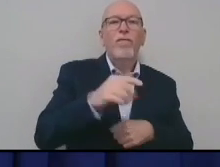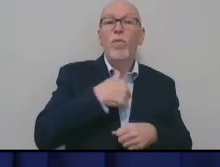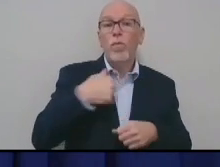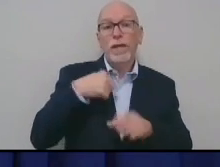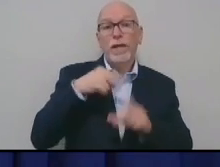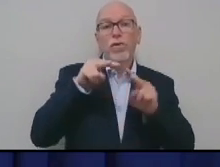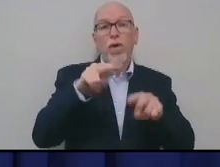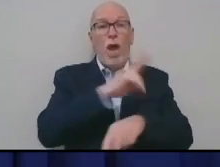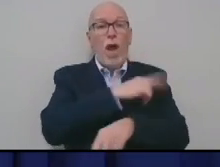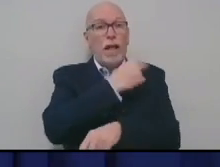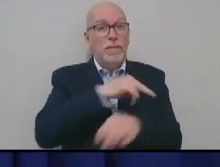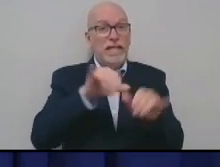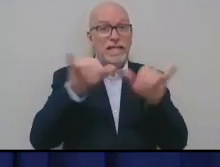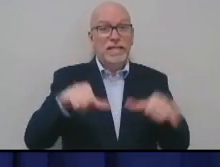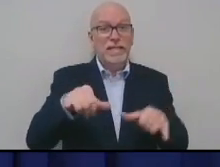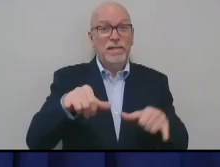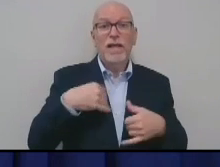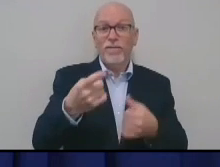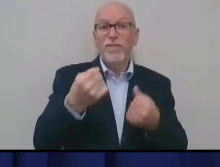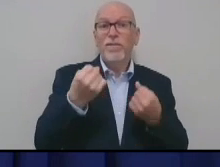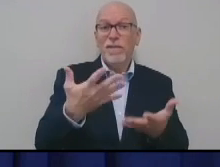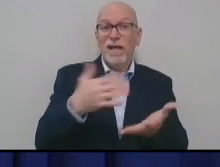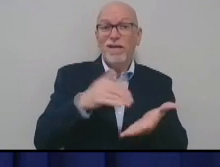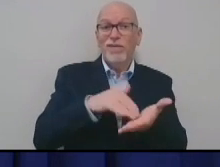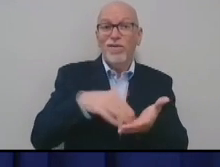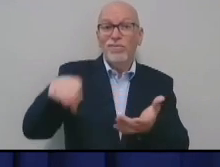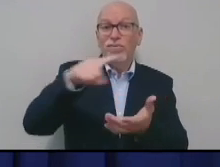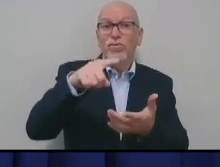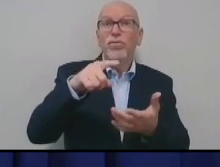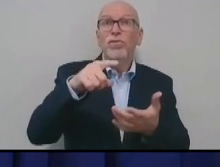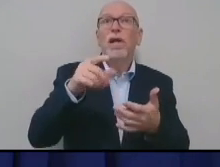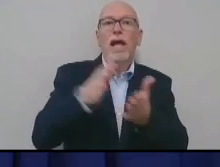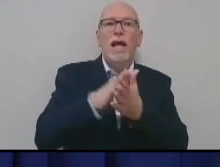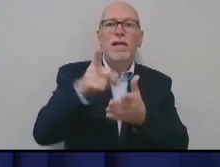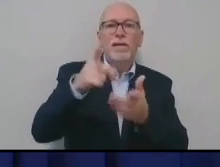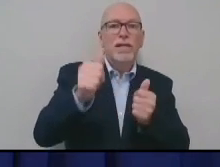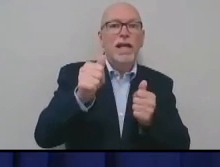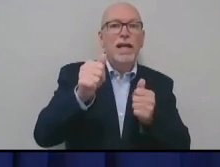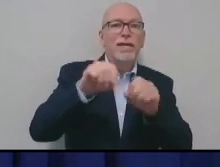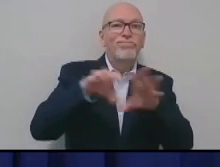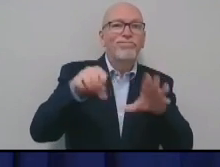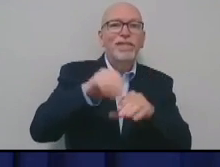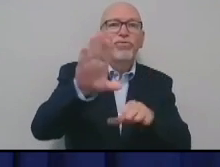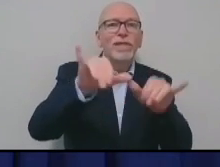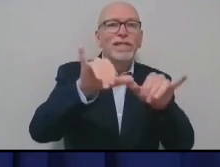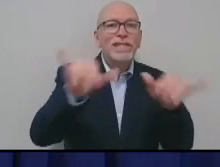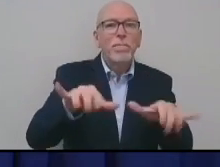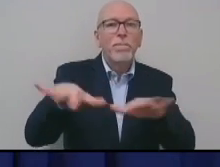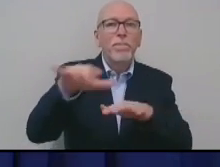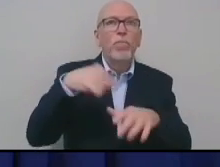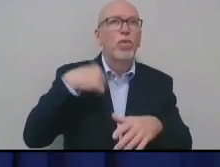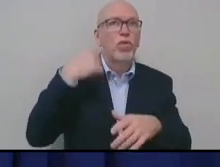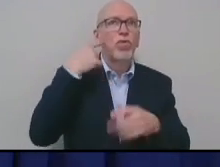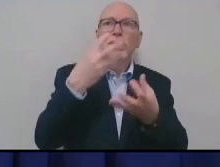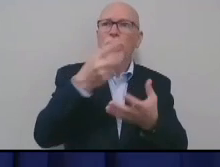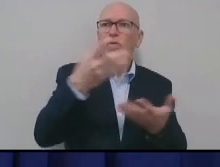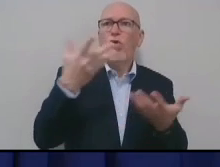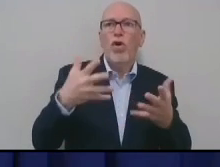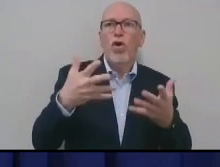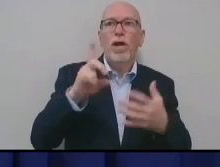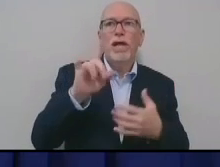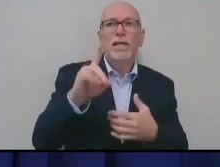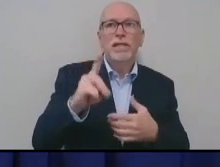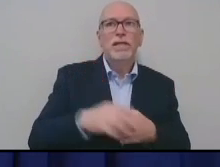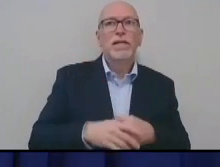systems who have a lot of outpatient providers to ask them to start to solve that with their systems, and we're happy to hear that several already have. The process that we've